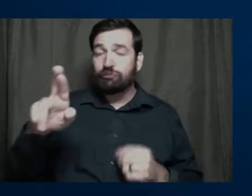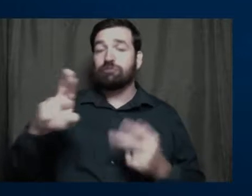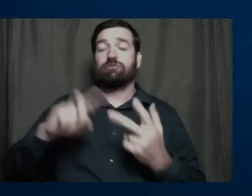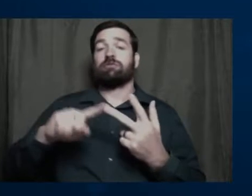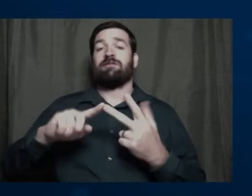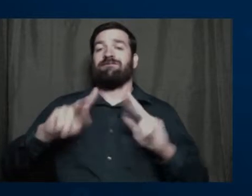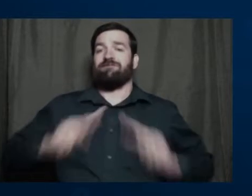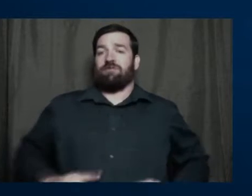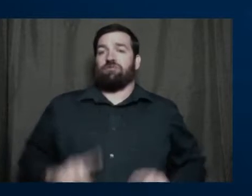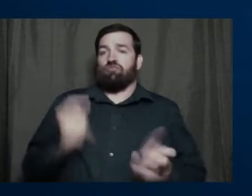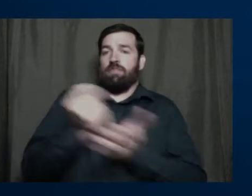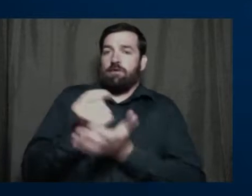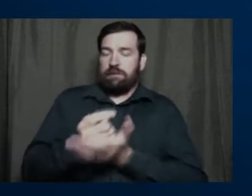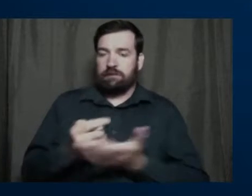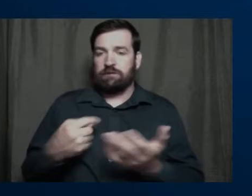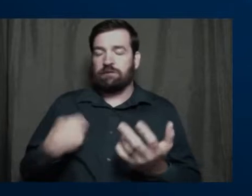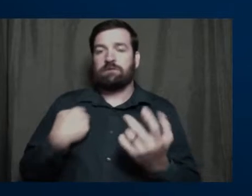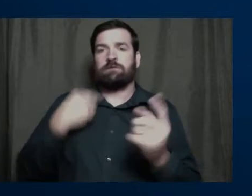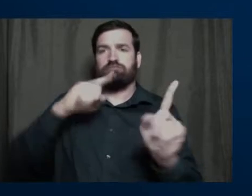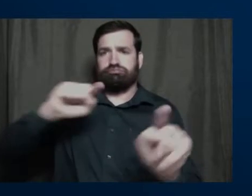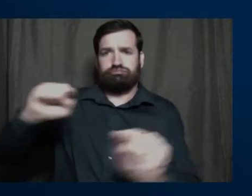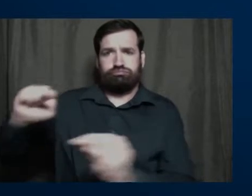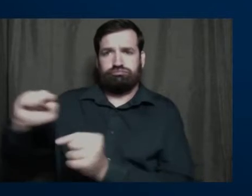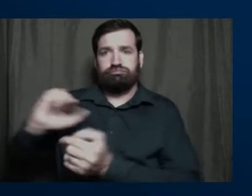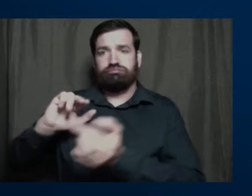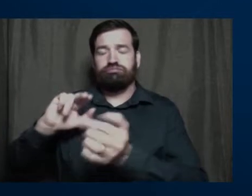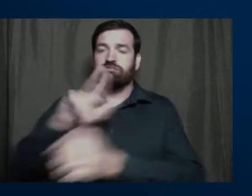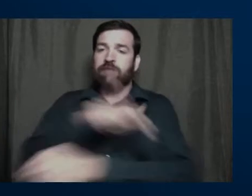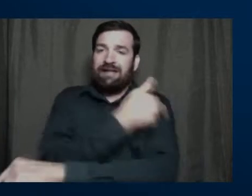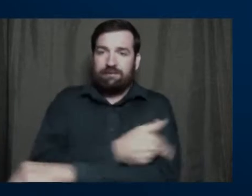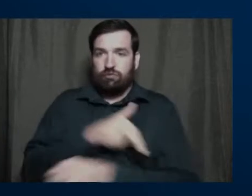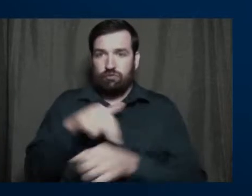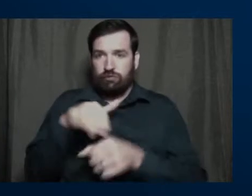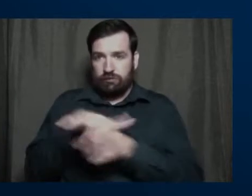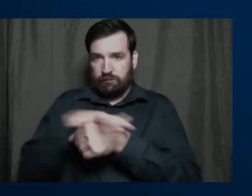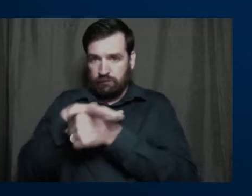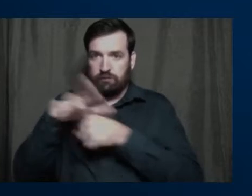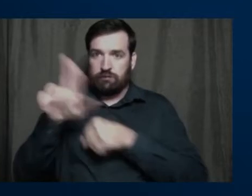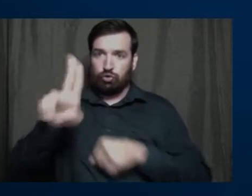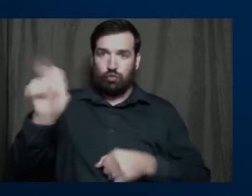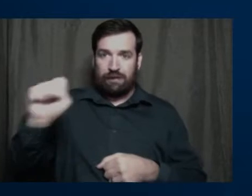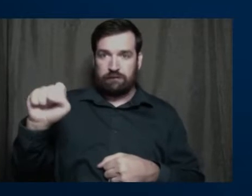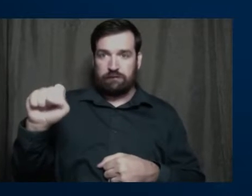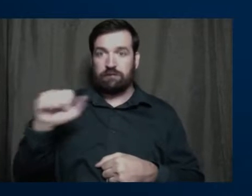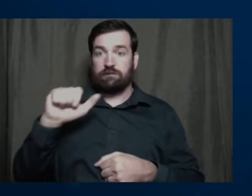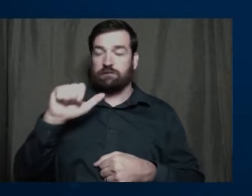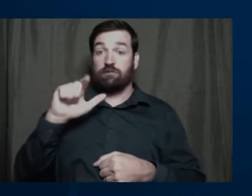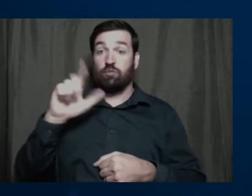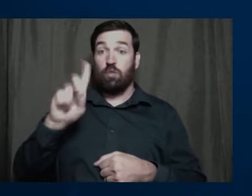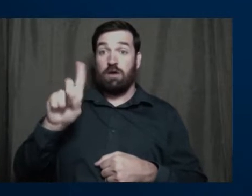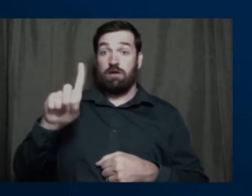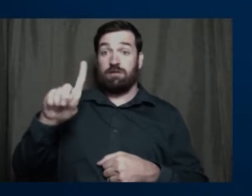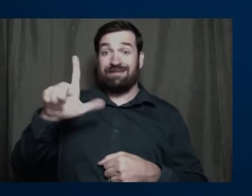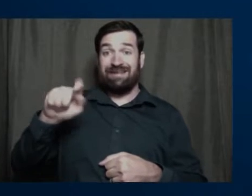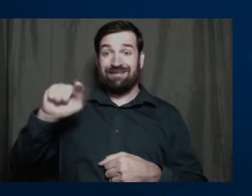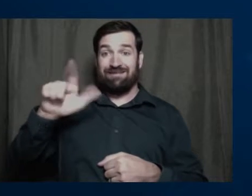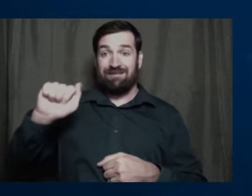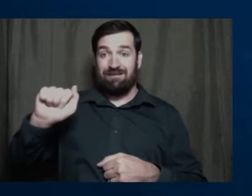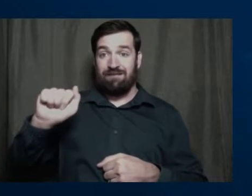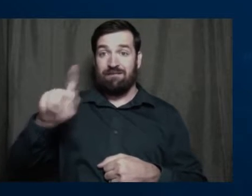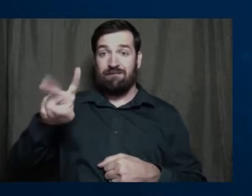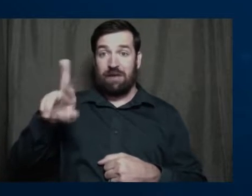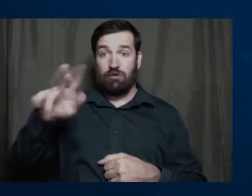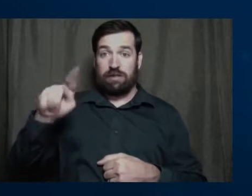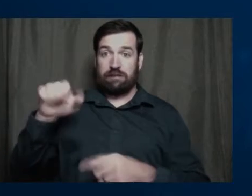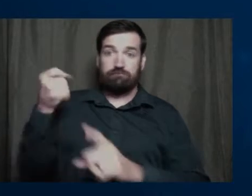hospitals in underserved communities around the U.S. hit hard by the Delta variant. So if you are interested, please contact them.